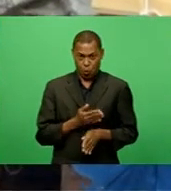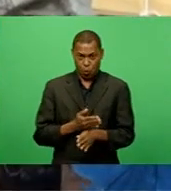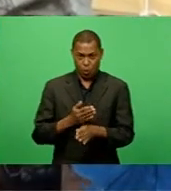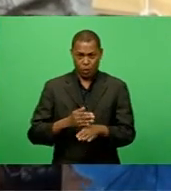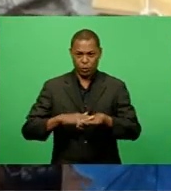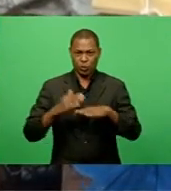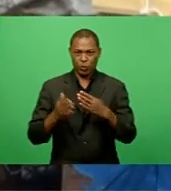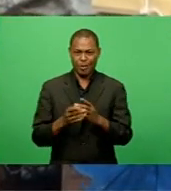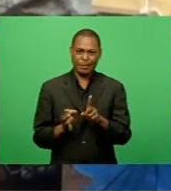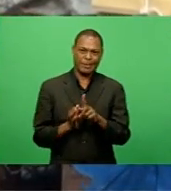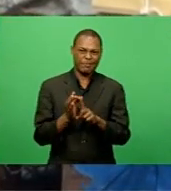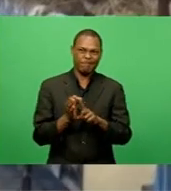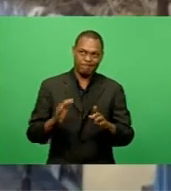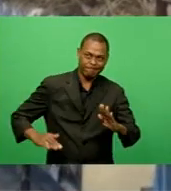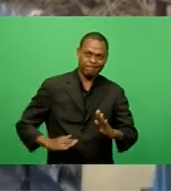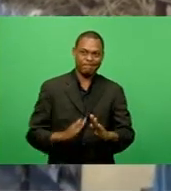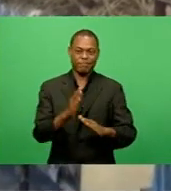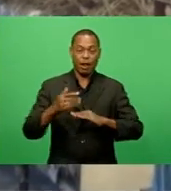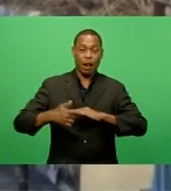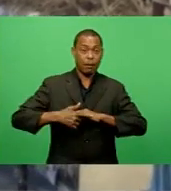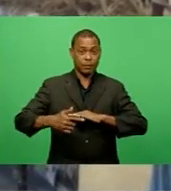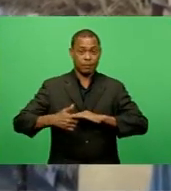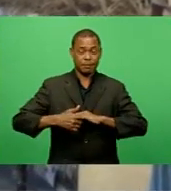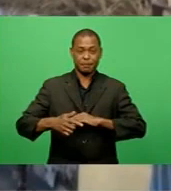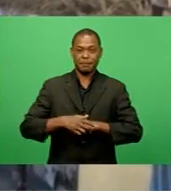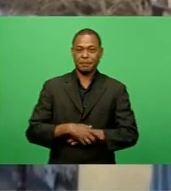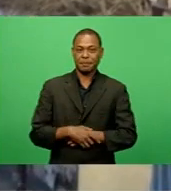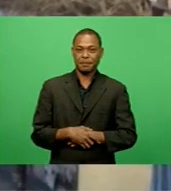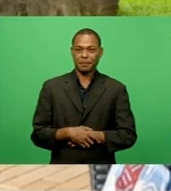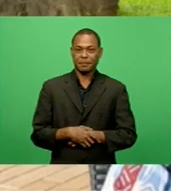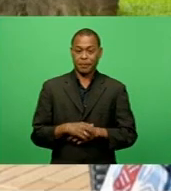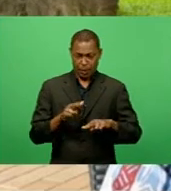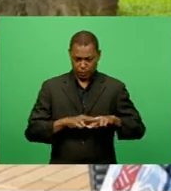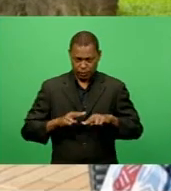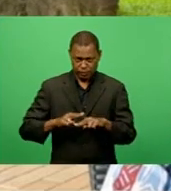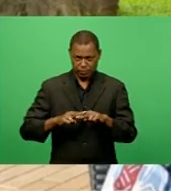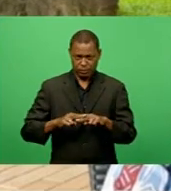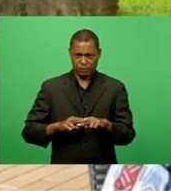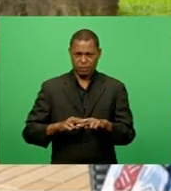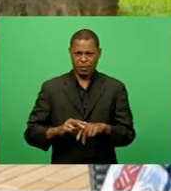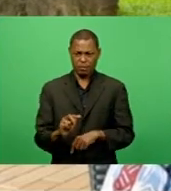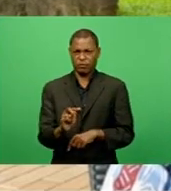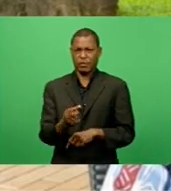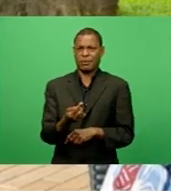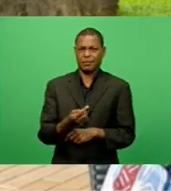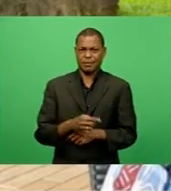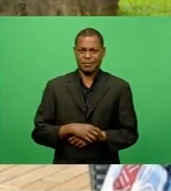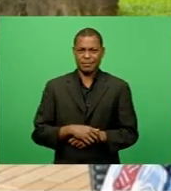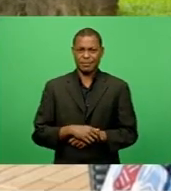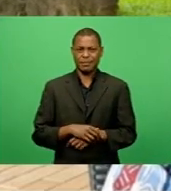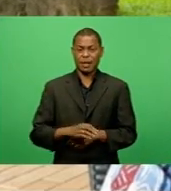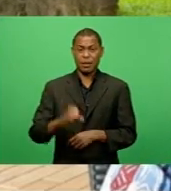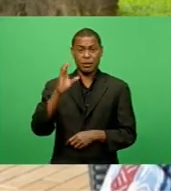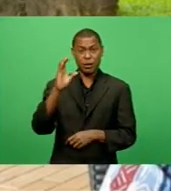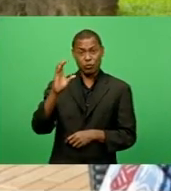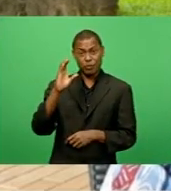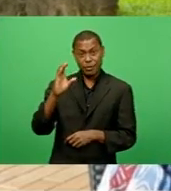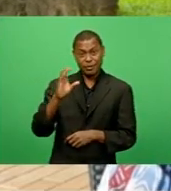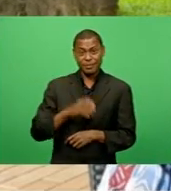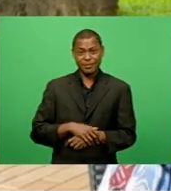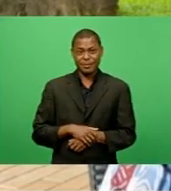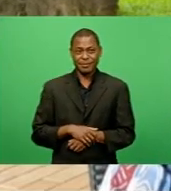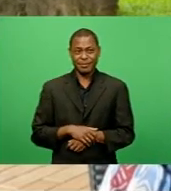standard of Fiji kava. Fiji being one of the first few countries in one of the first countries in the